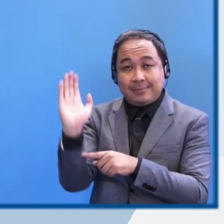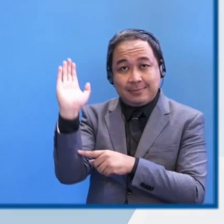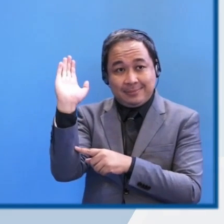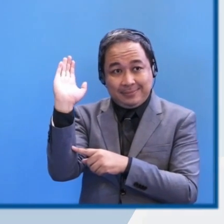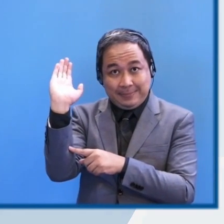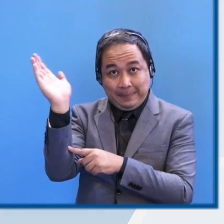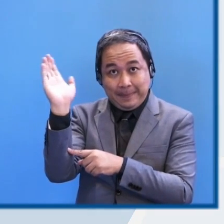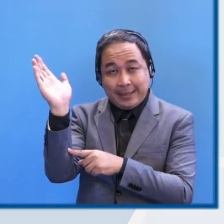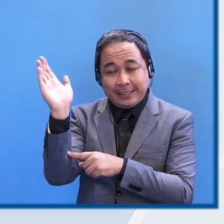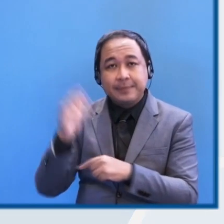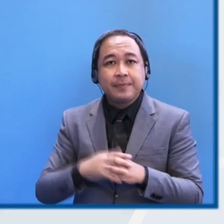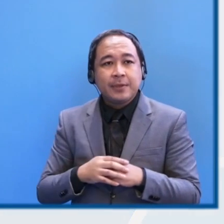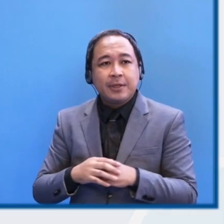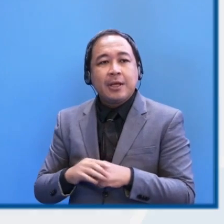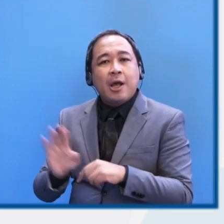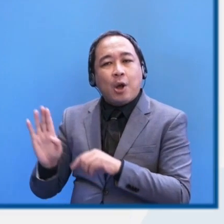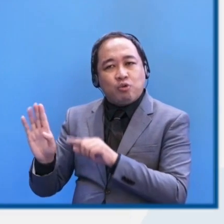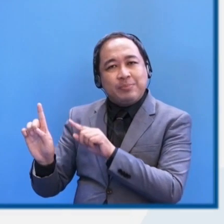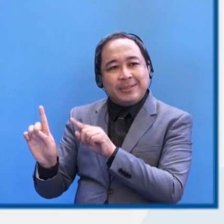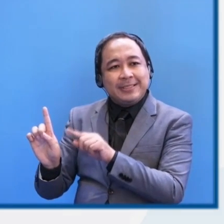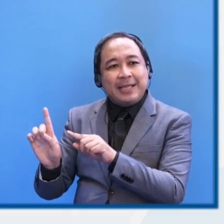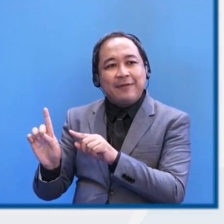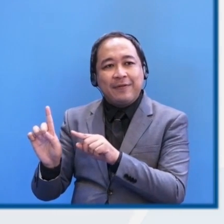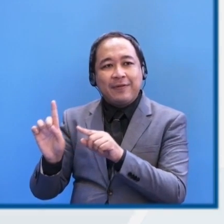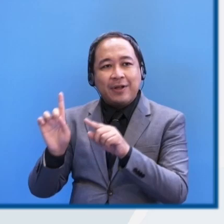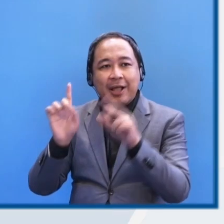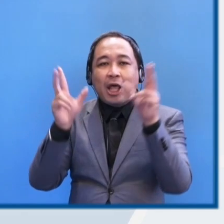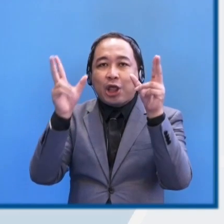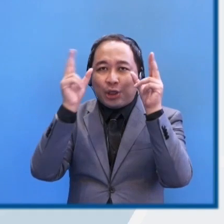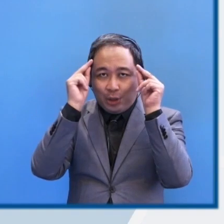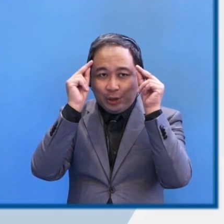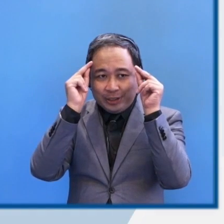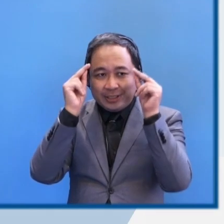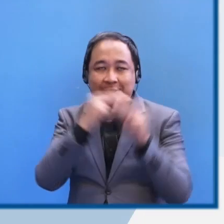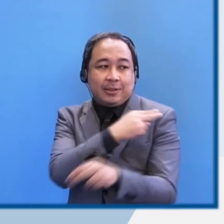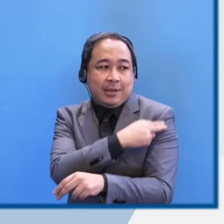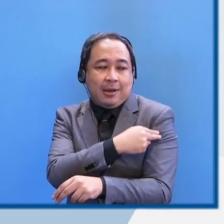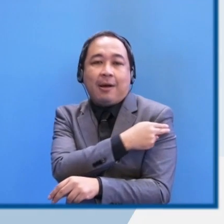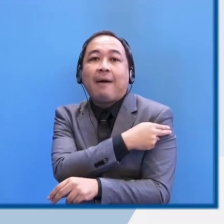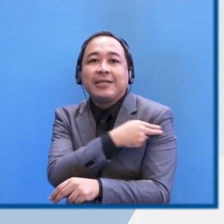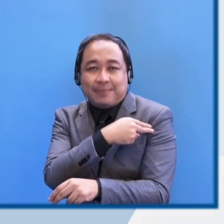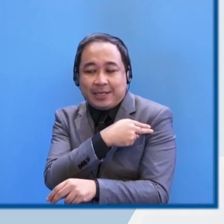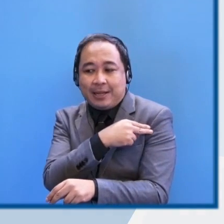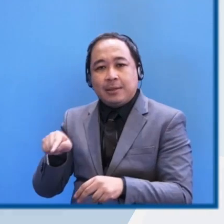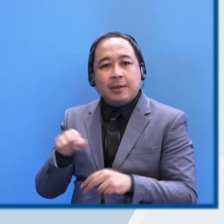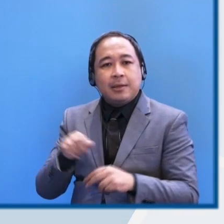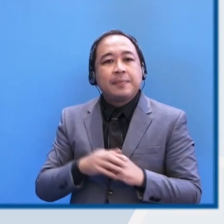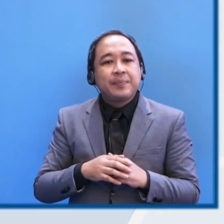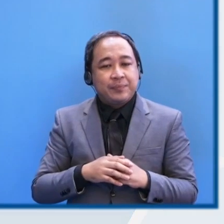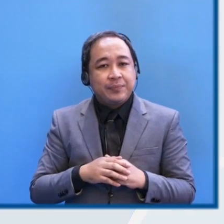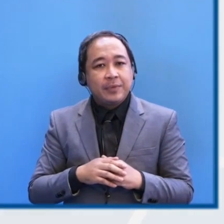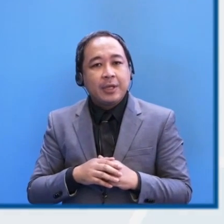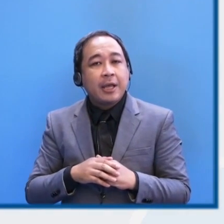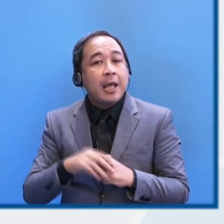is a registered nurse with a master's in public health. This is Mrs. Susanna